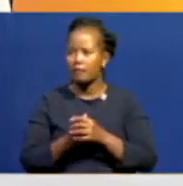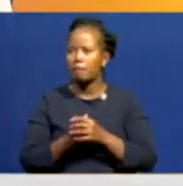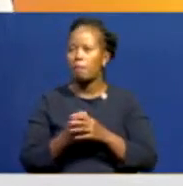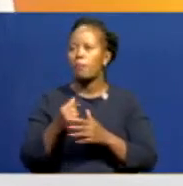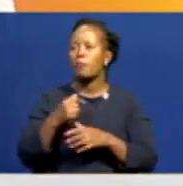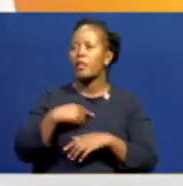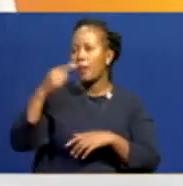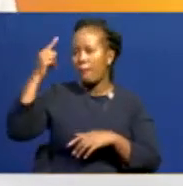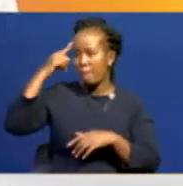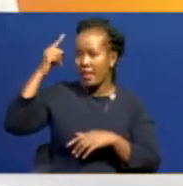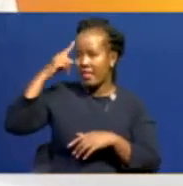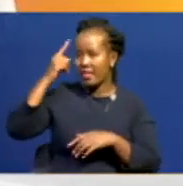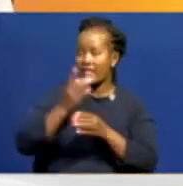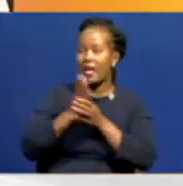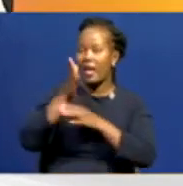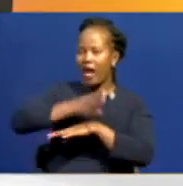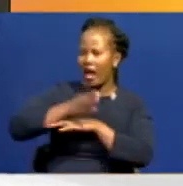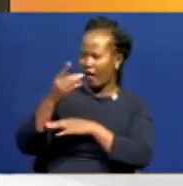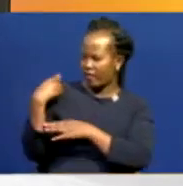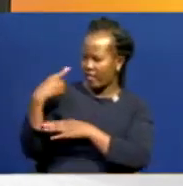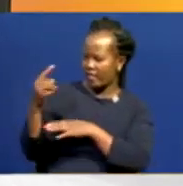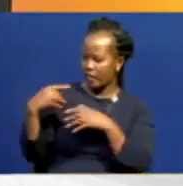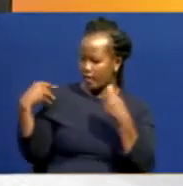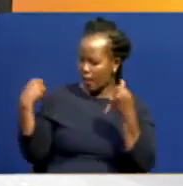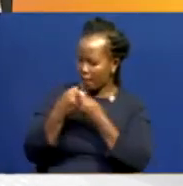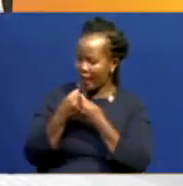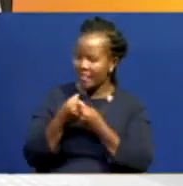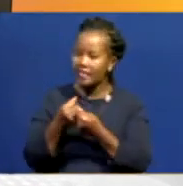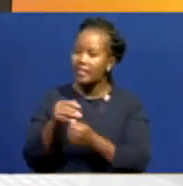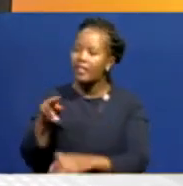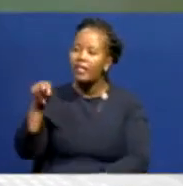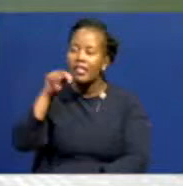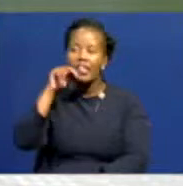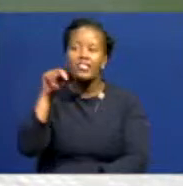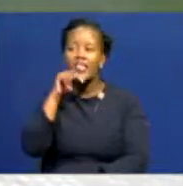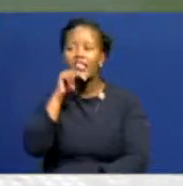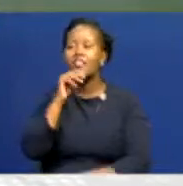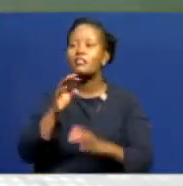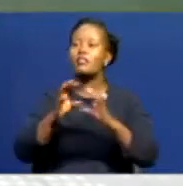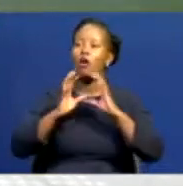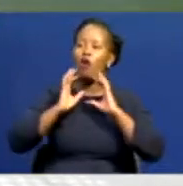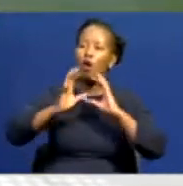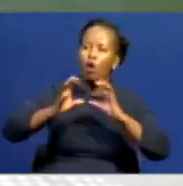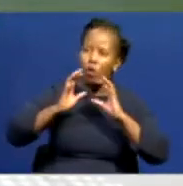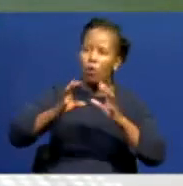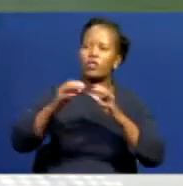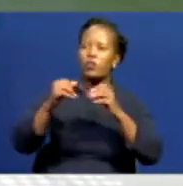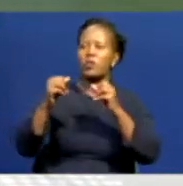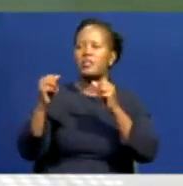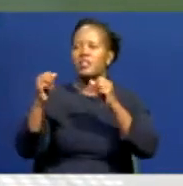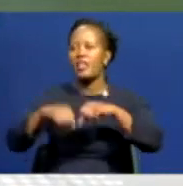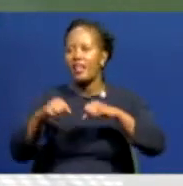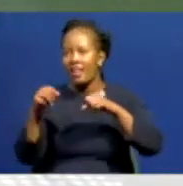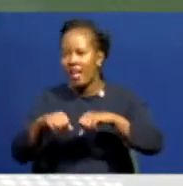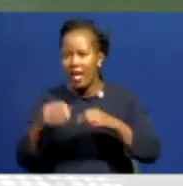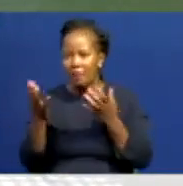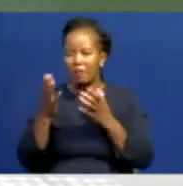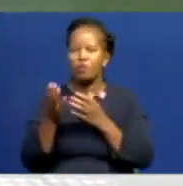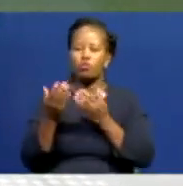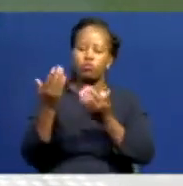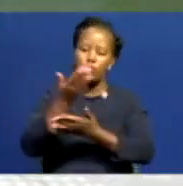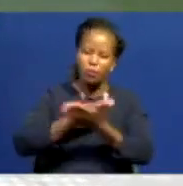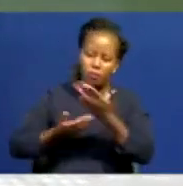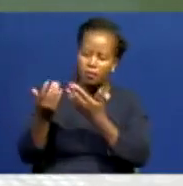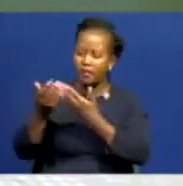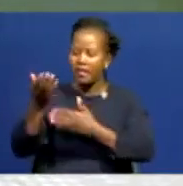even after yesterday's match, the Nigerians match, mm-hmm. the coach was able to sit down with the Osimhen and, you know,